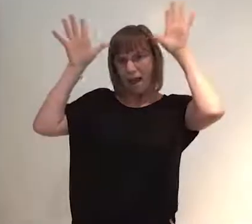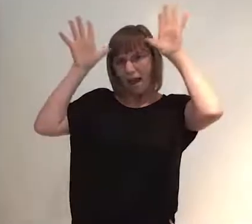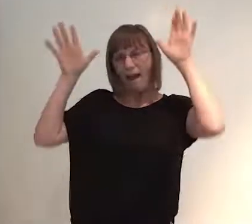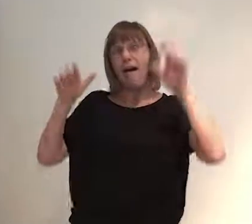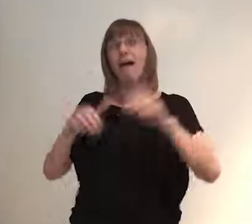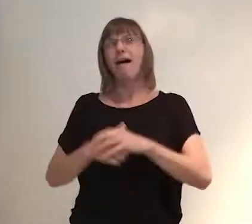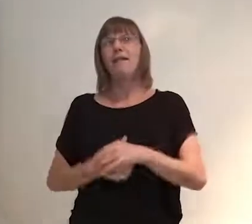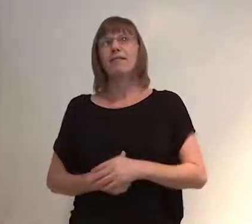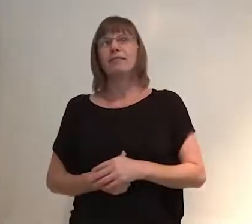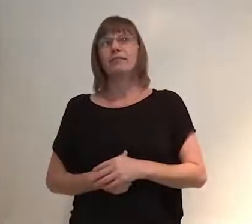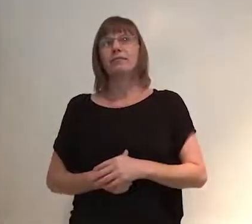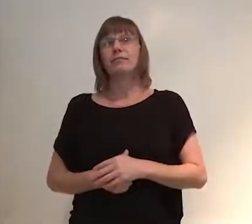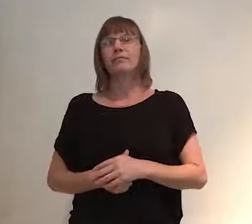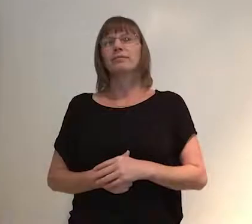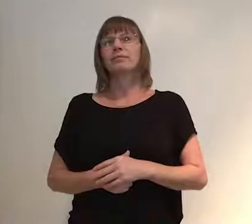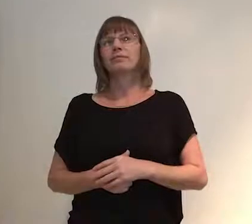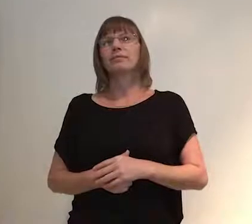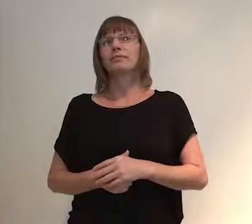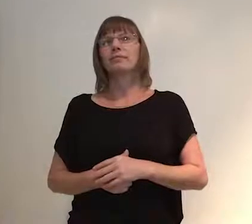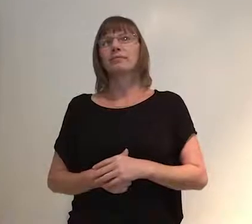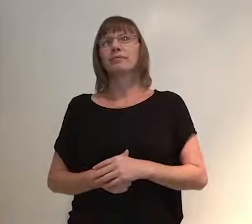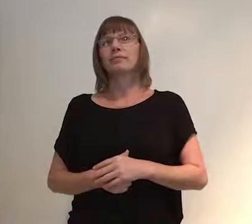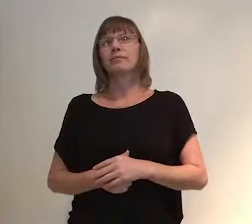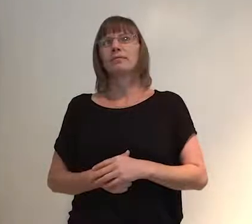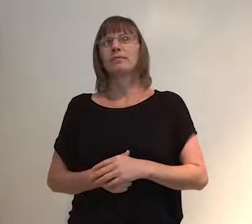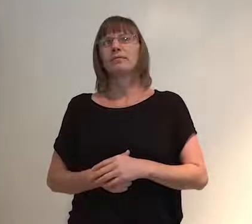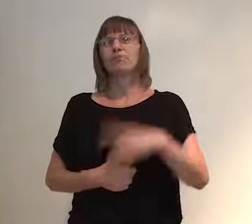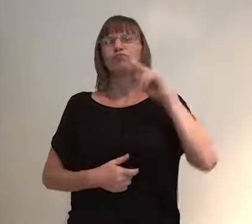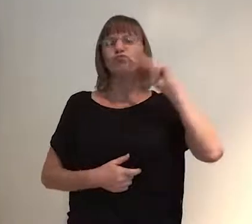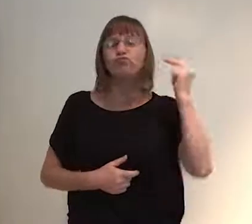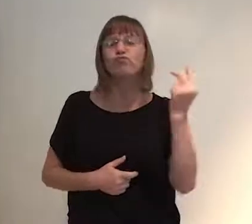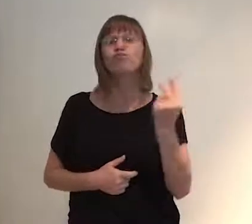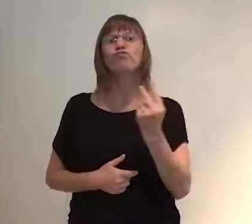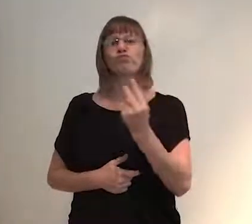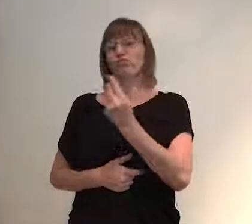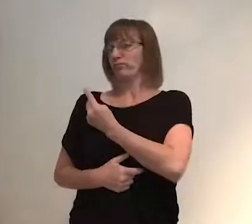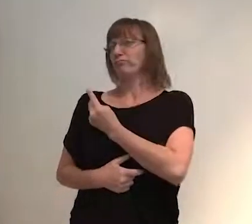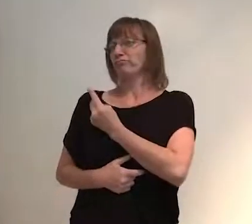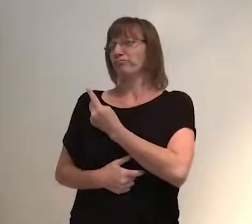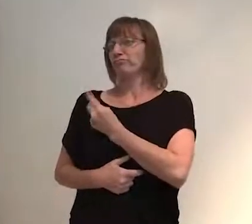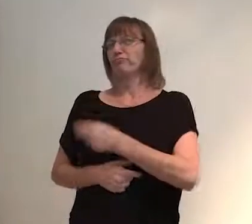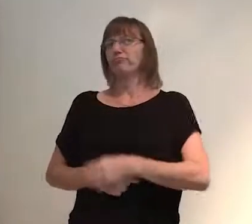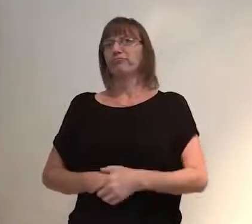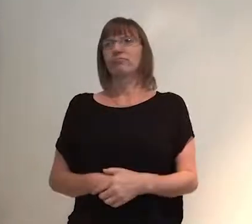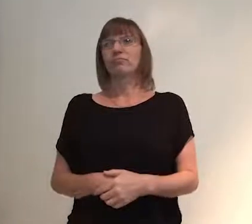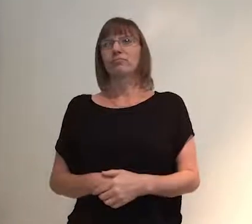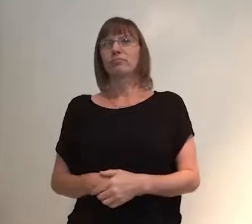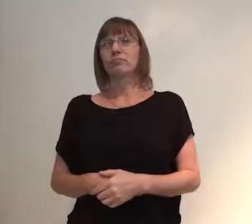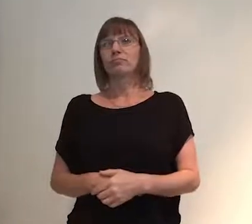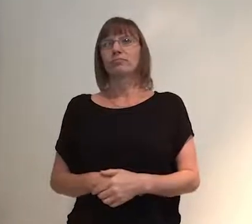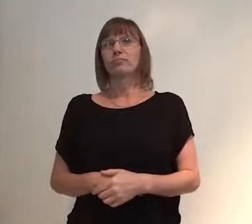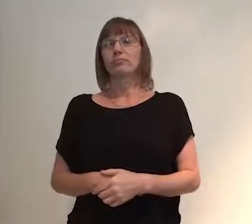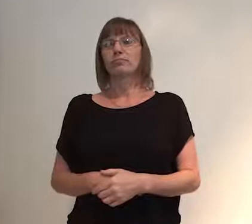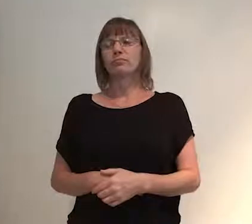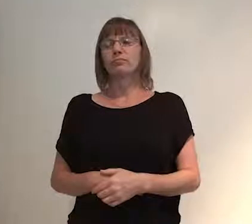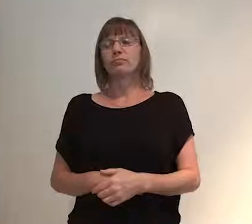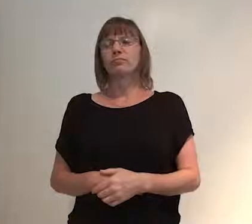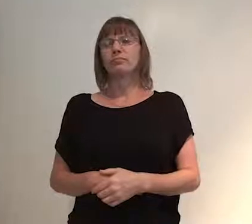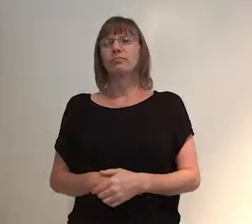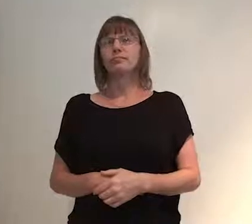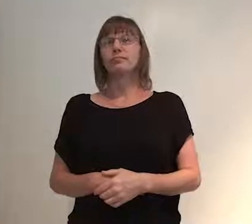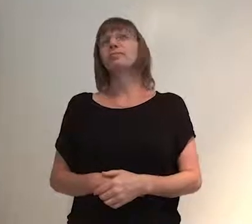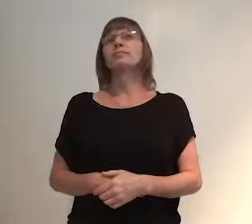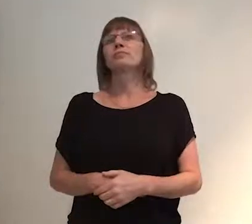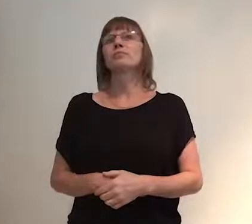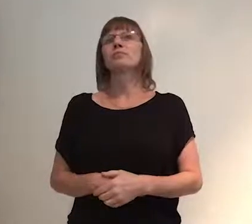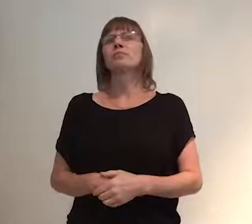is why it's one of the reasons why it's called deer pose. Just like a deer, we're turning our head to the right. Just like that alert deer